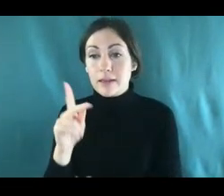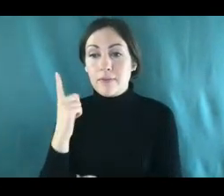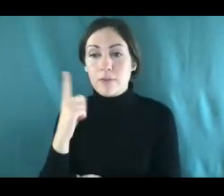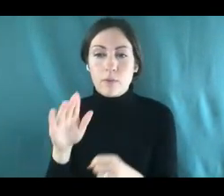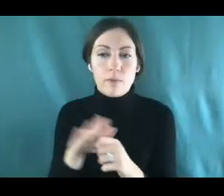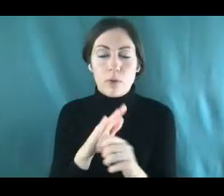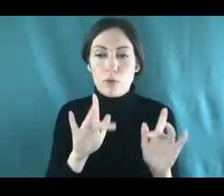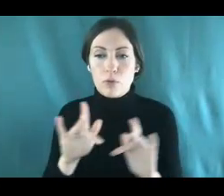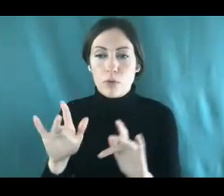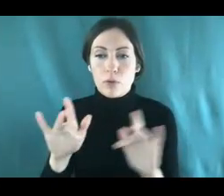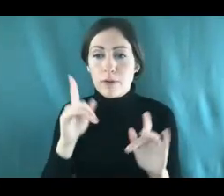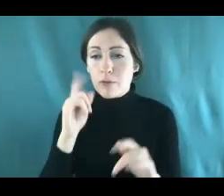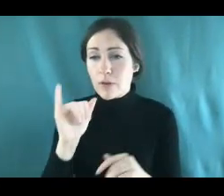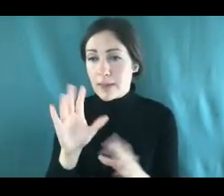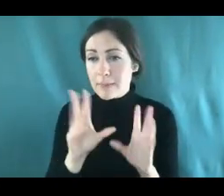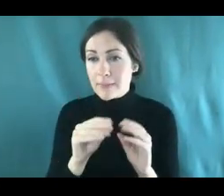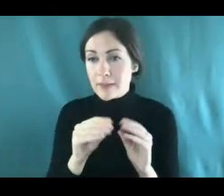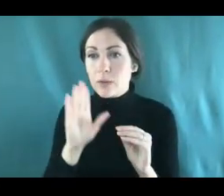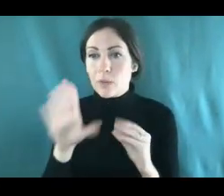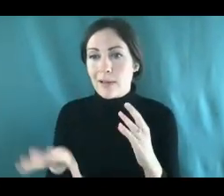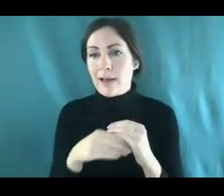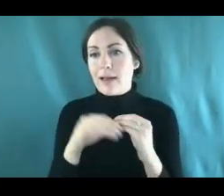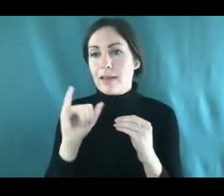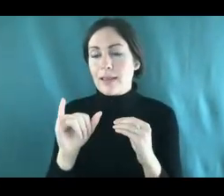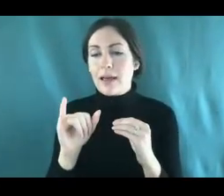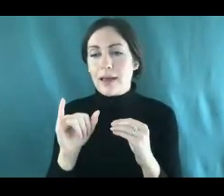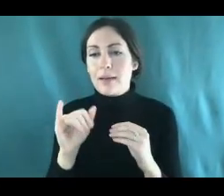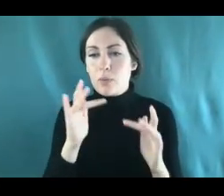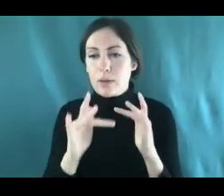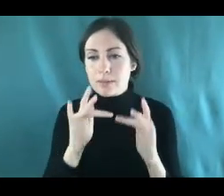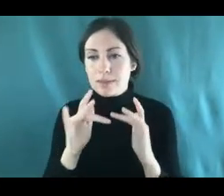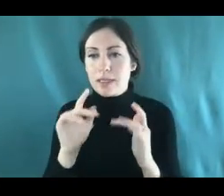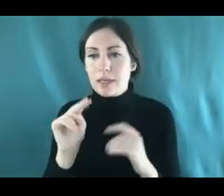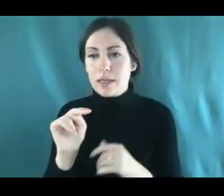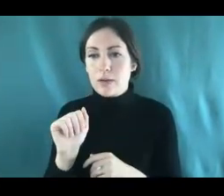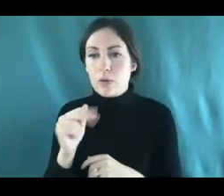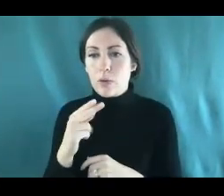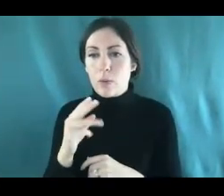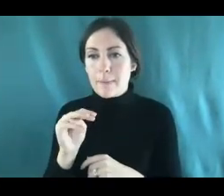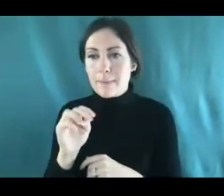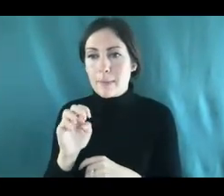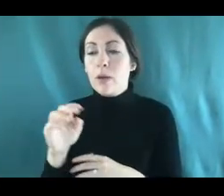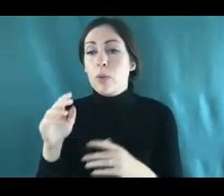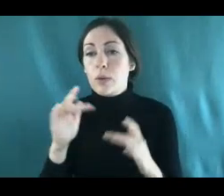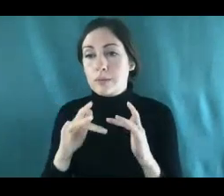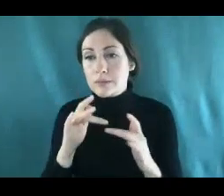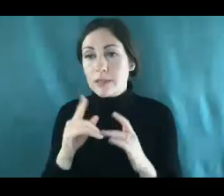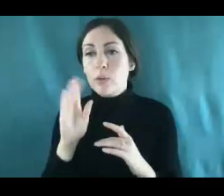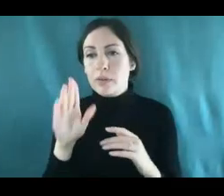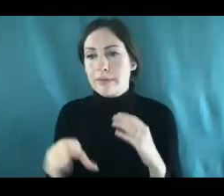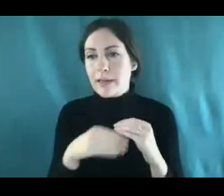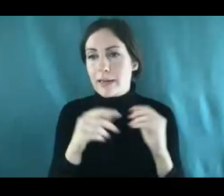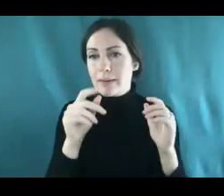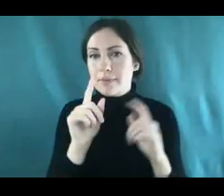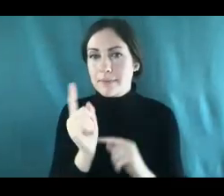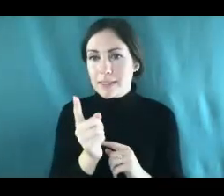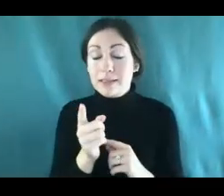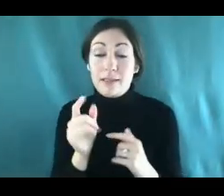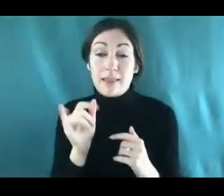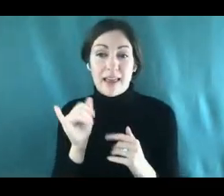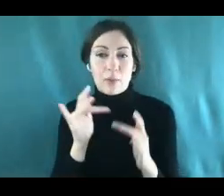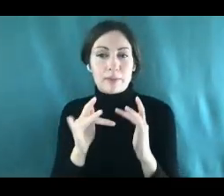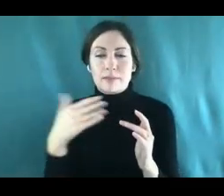will be added to the NOMHE website to augment the written minutes. So this will be placed on the website, a beautiful new website that